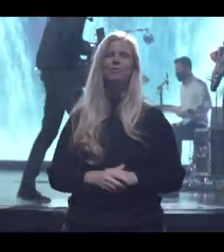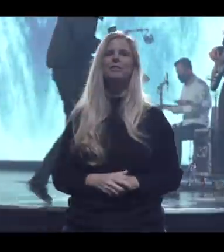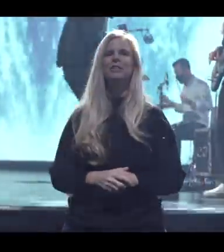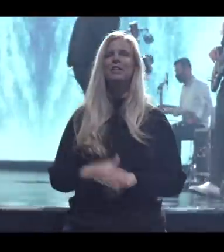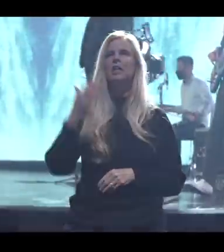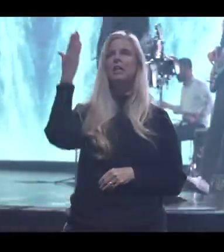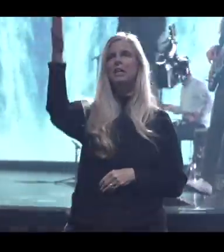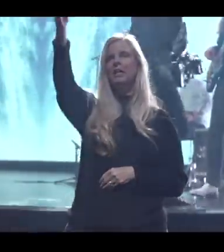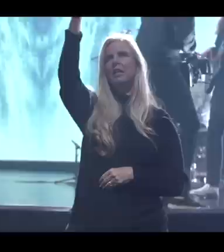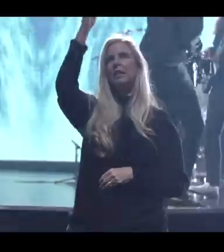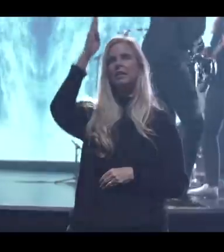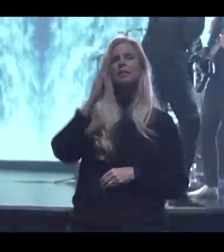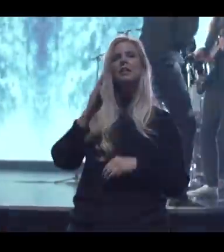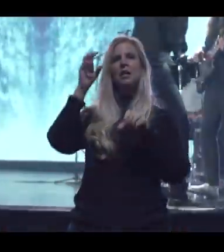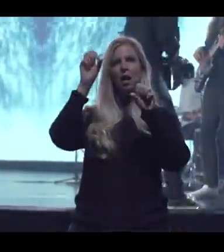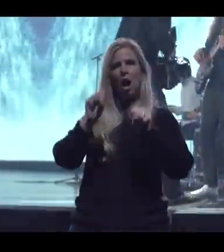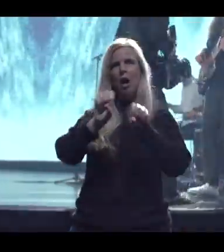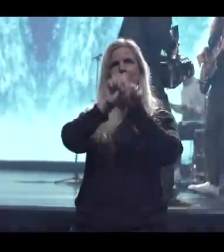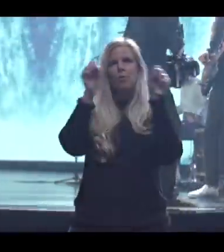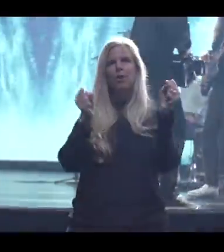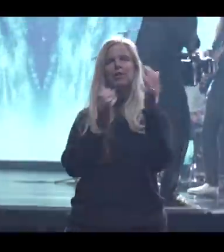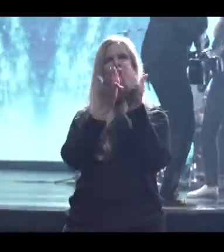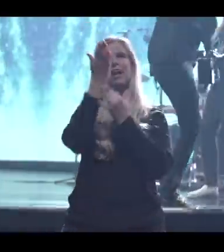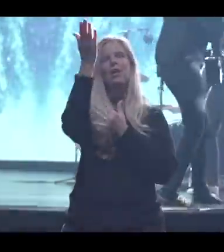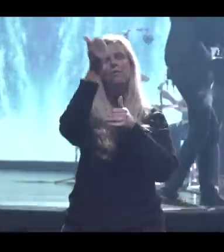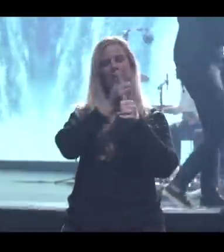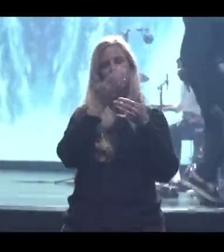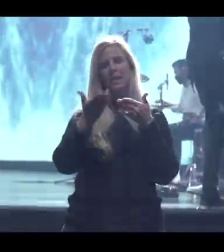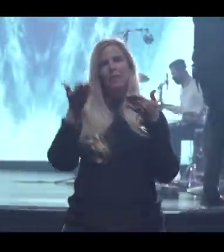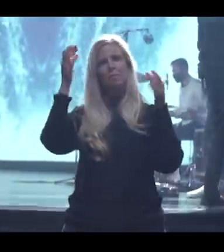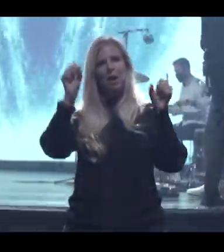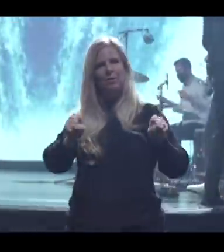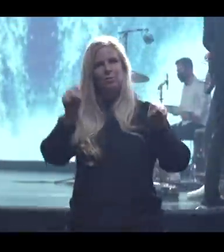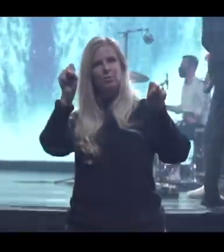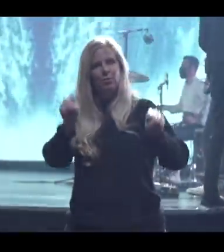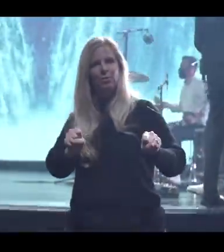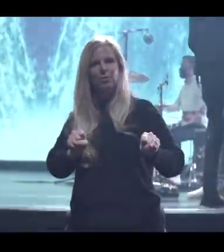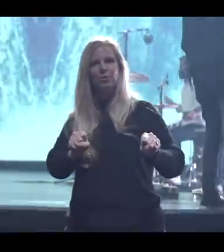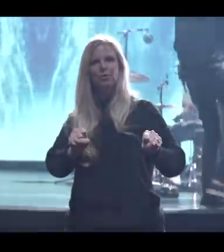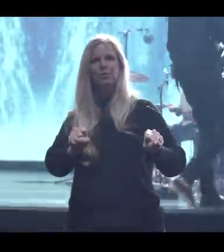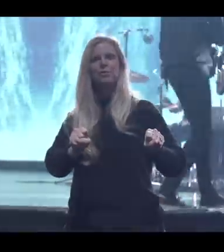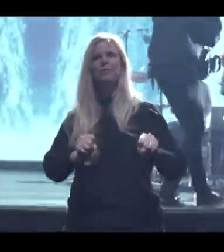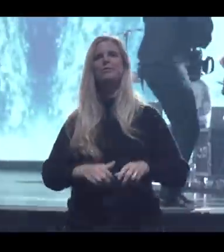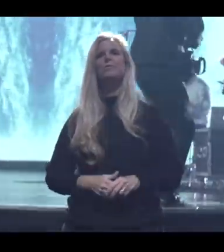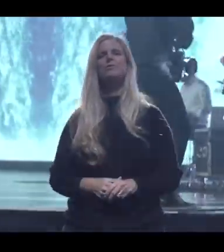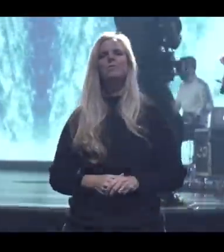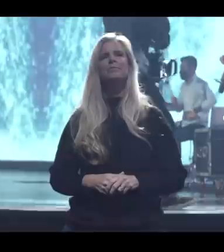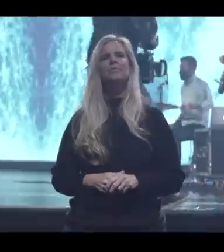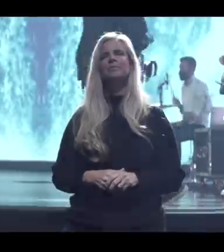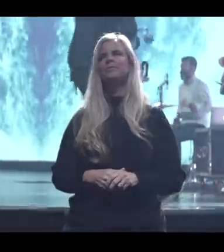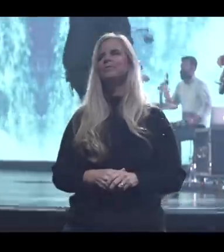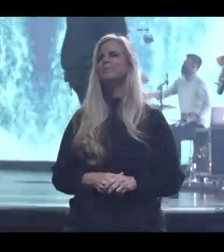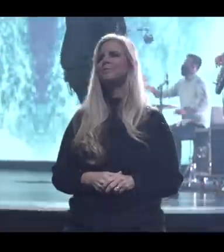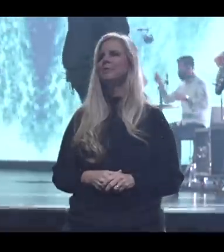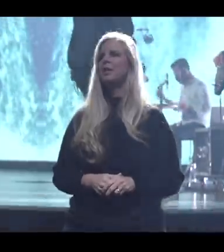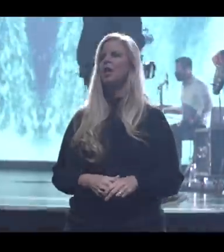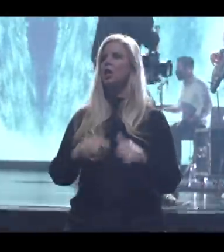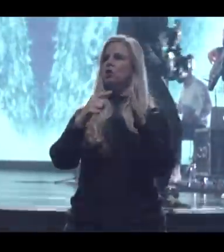move. He's the God of the breakthrough, and anything is possible with our God,